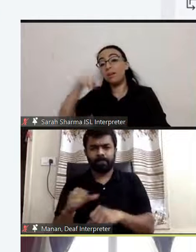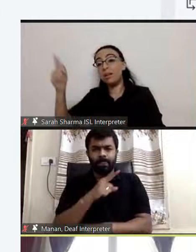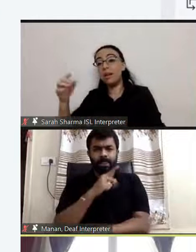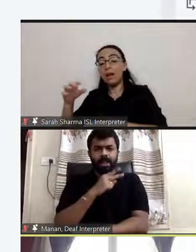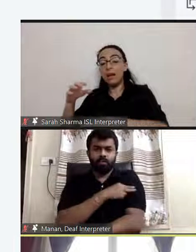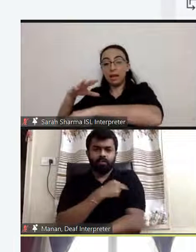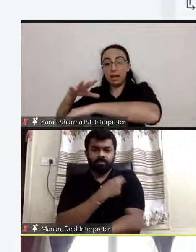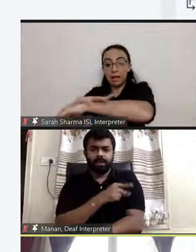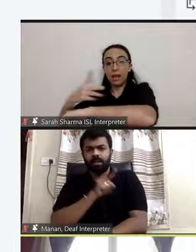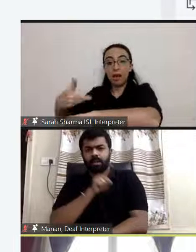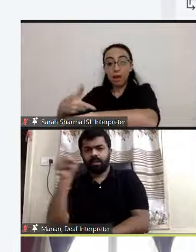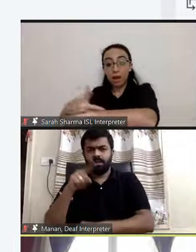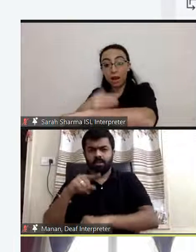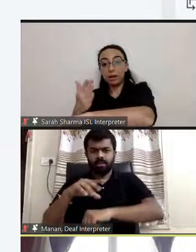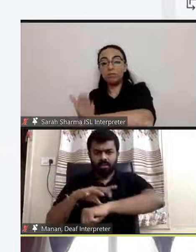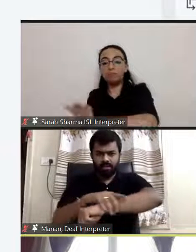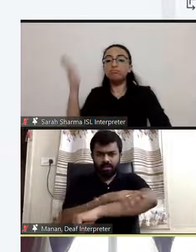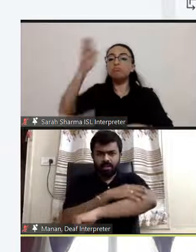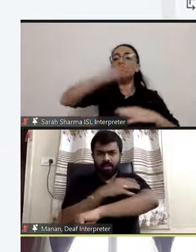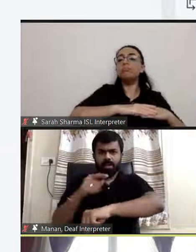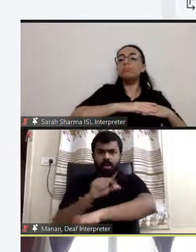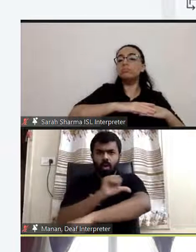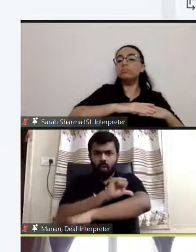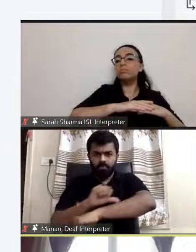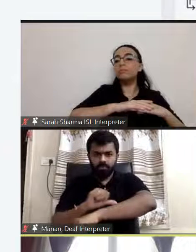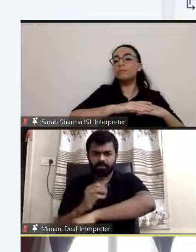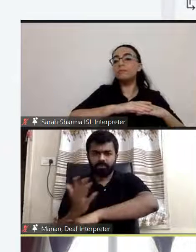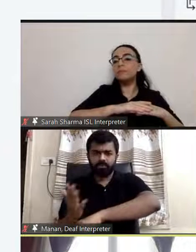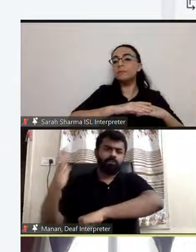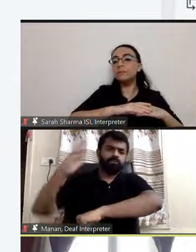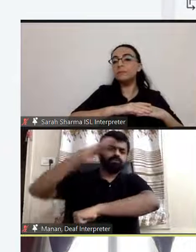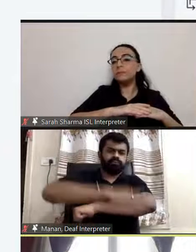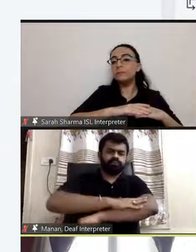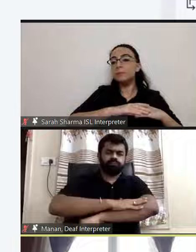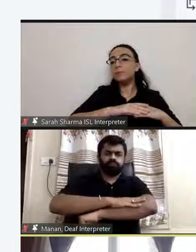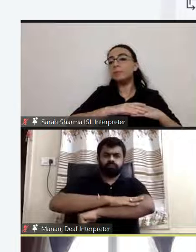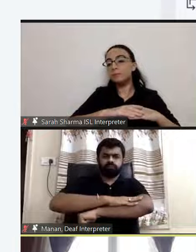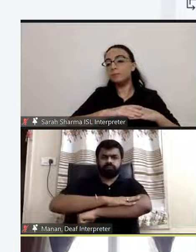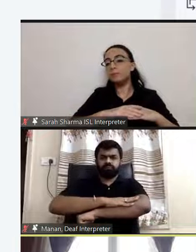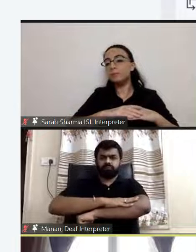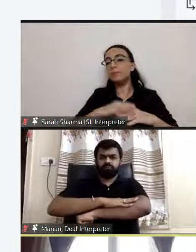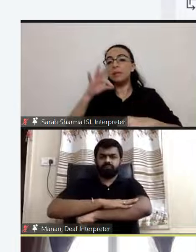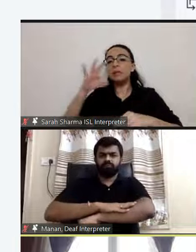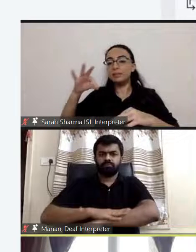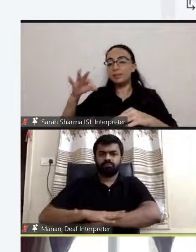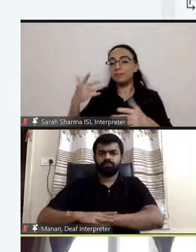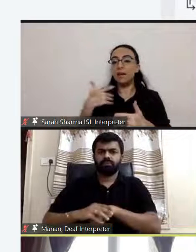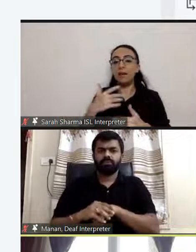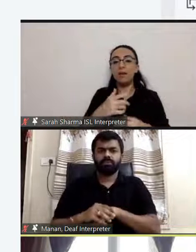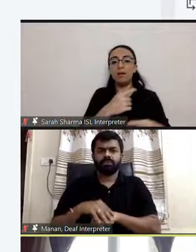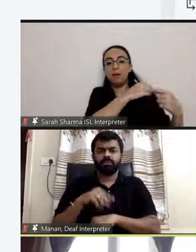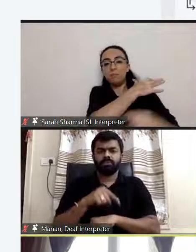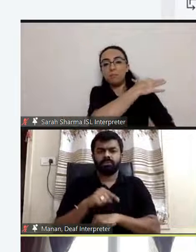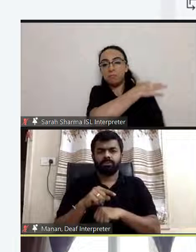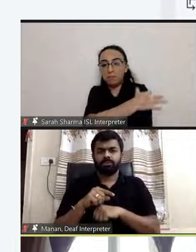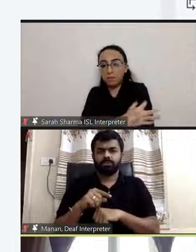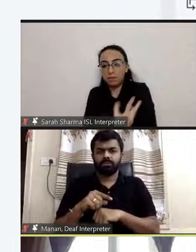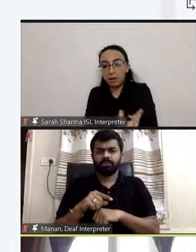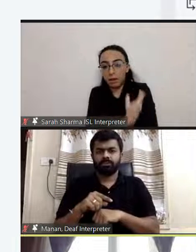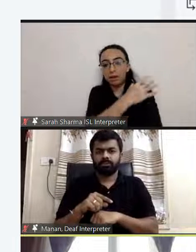she was quite good. So in terms of conclusion, what was missing here